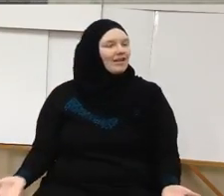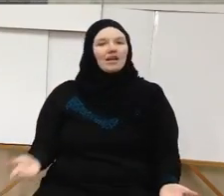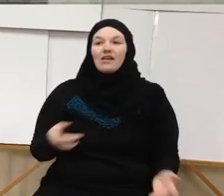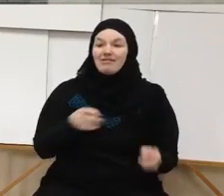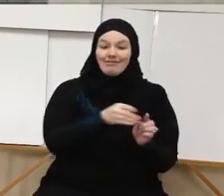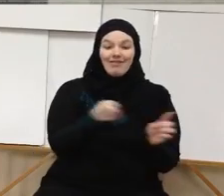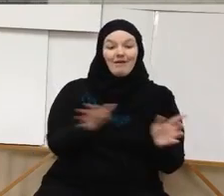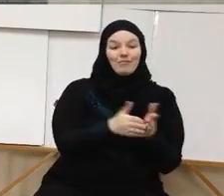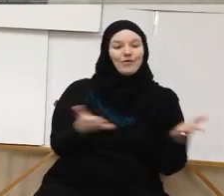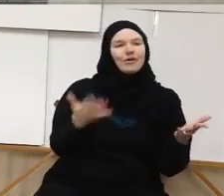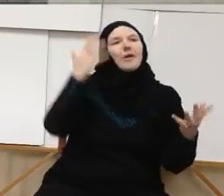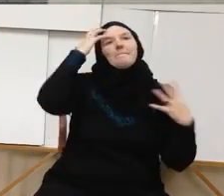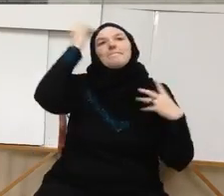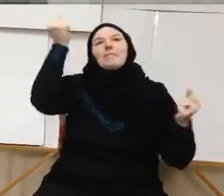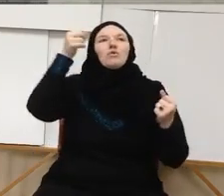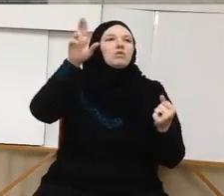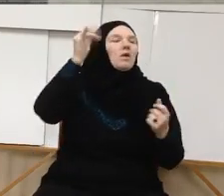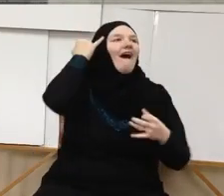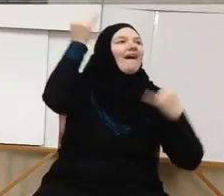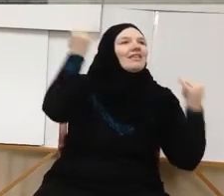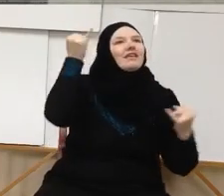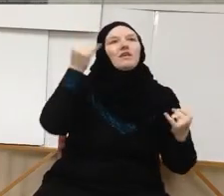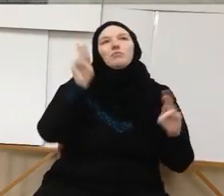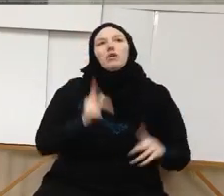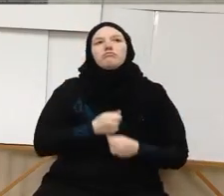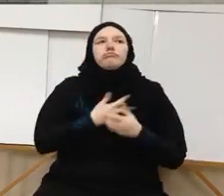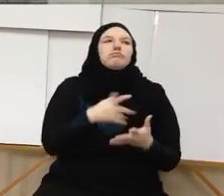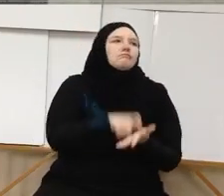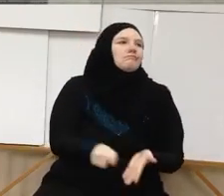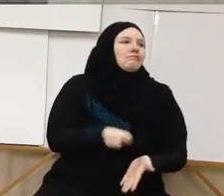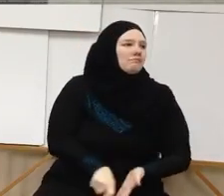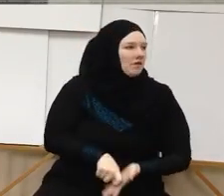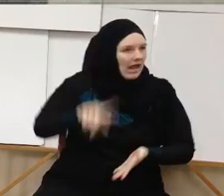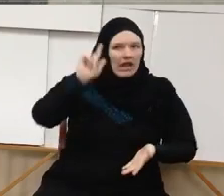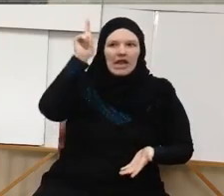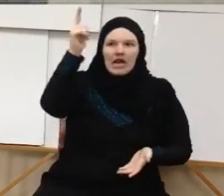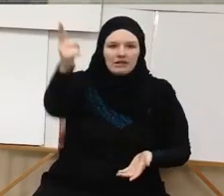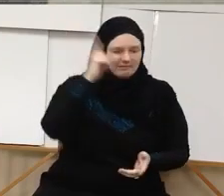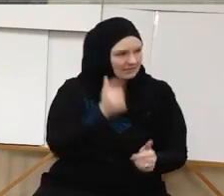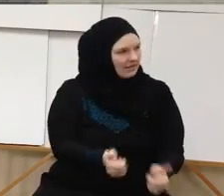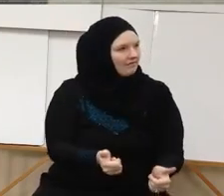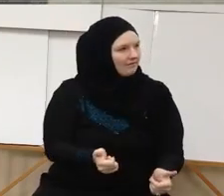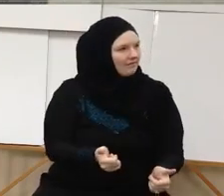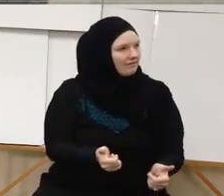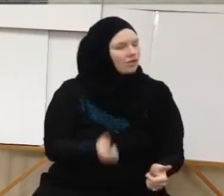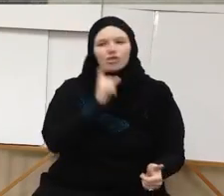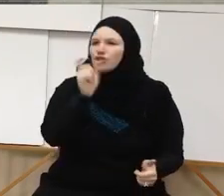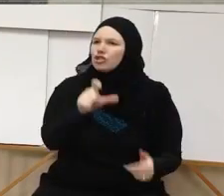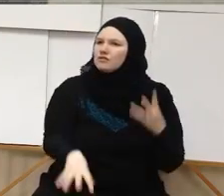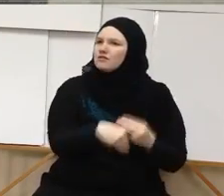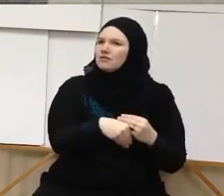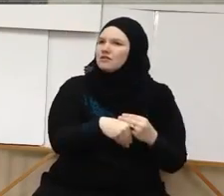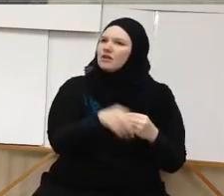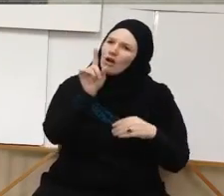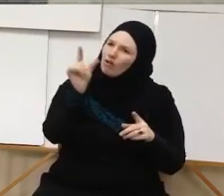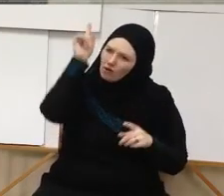and people's ideas, corrections or reviews or anything. It is Allah's word. The only